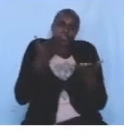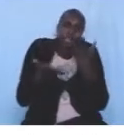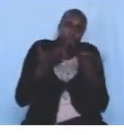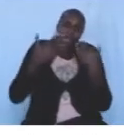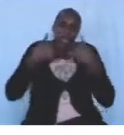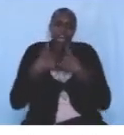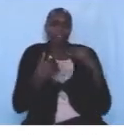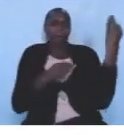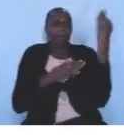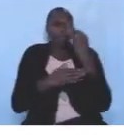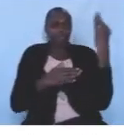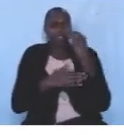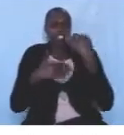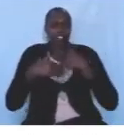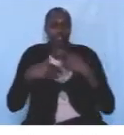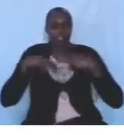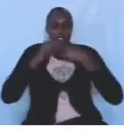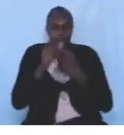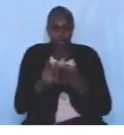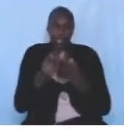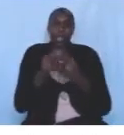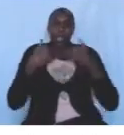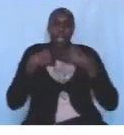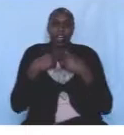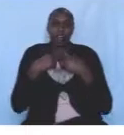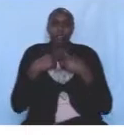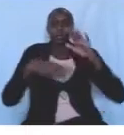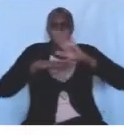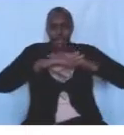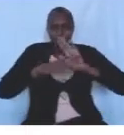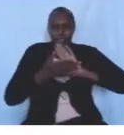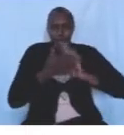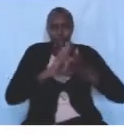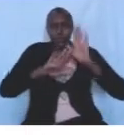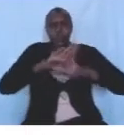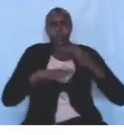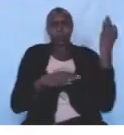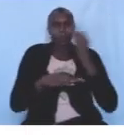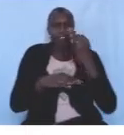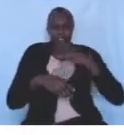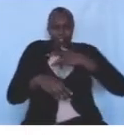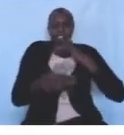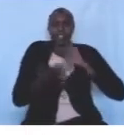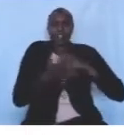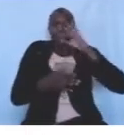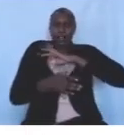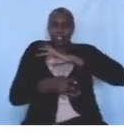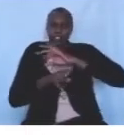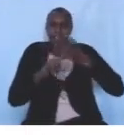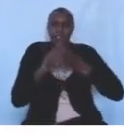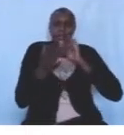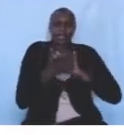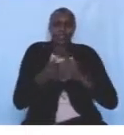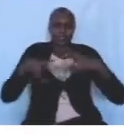Some preachers who have been gifted, maybe with good preaching, they feel like they should earn the gift of